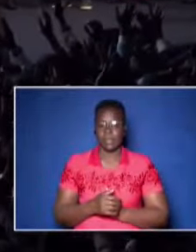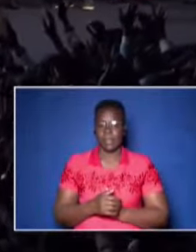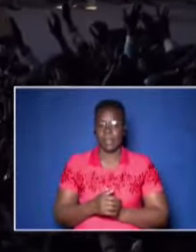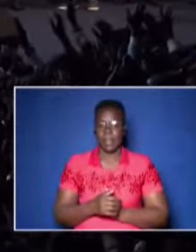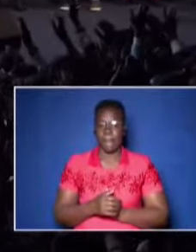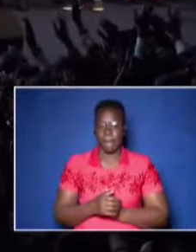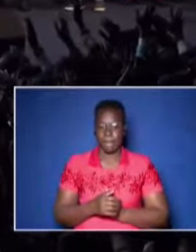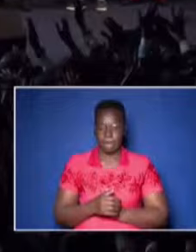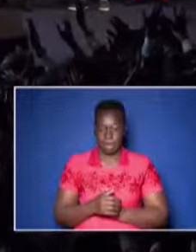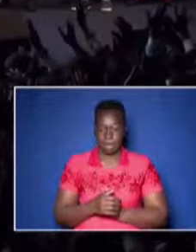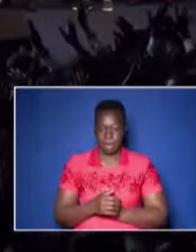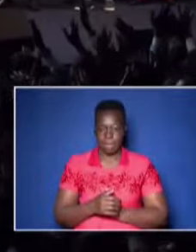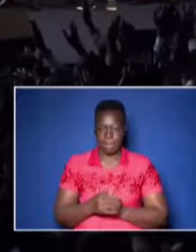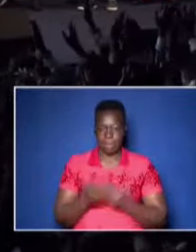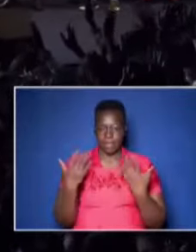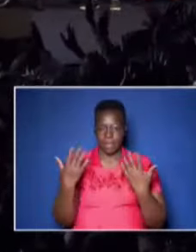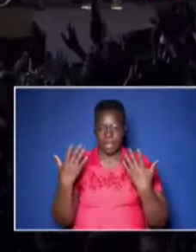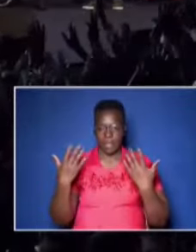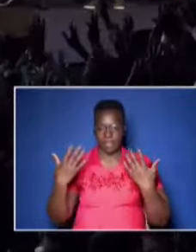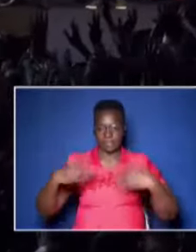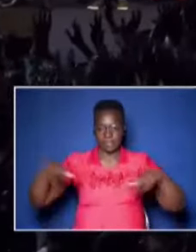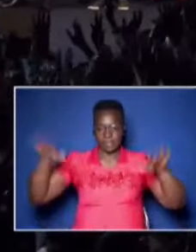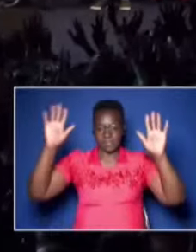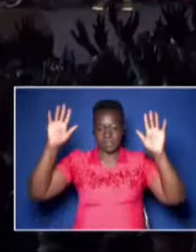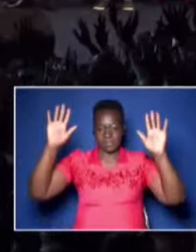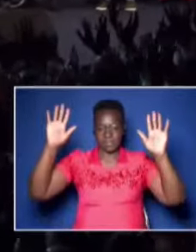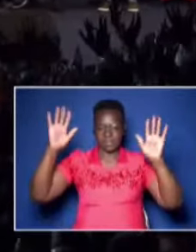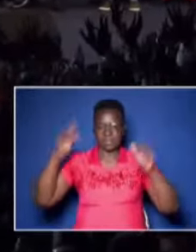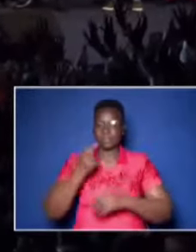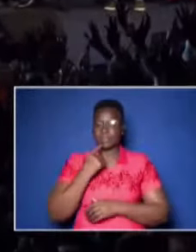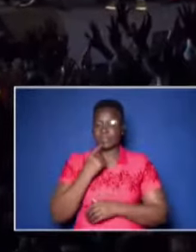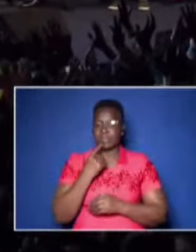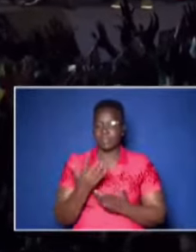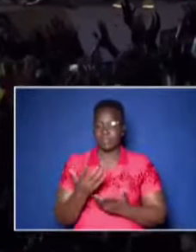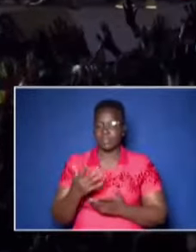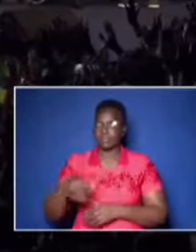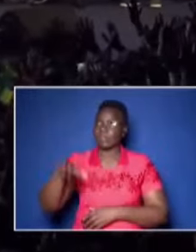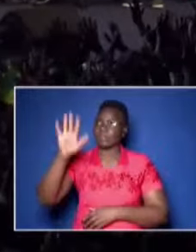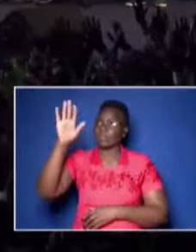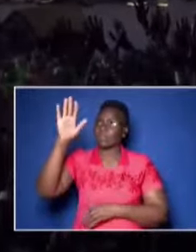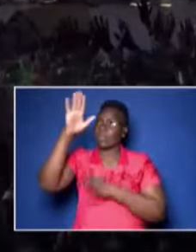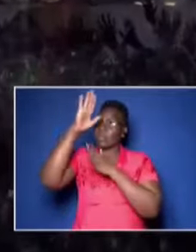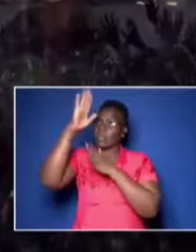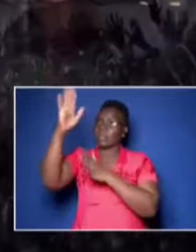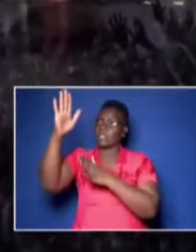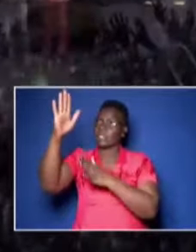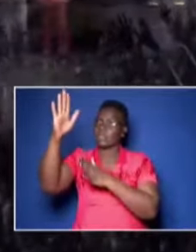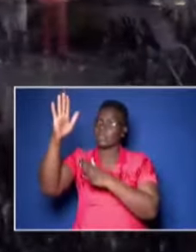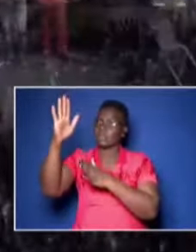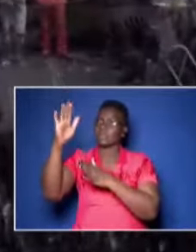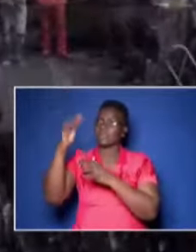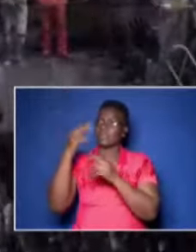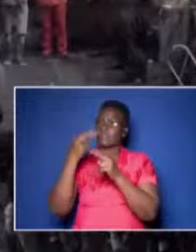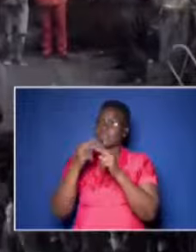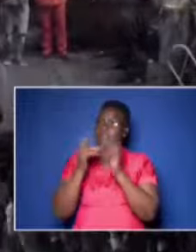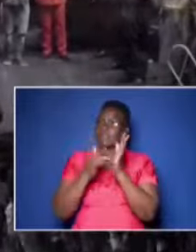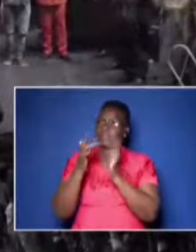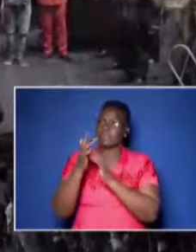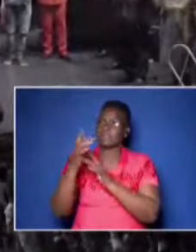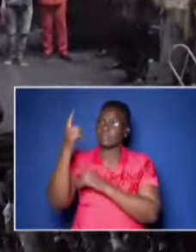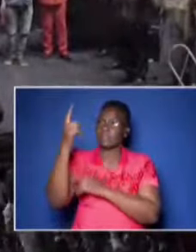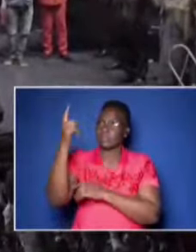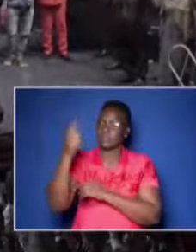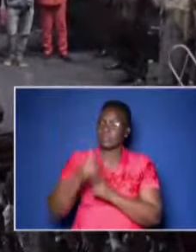God lift your hands and say father father in the name of Jesus of